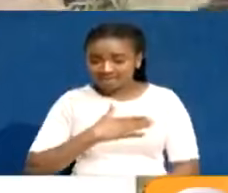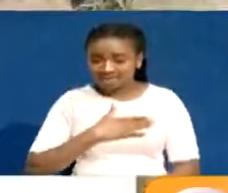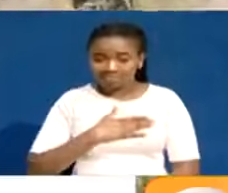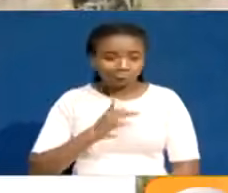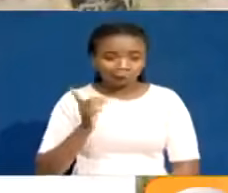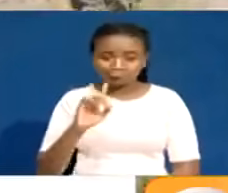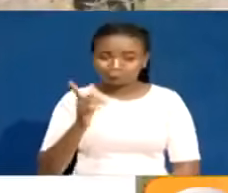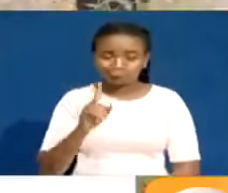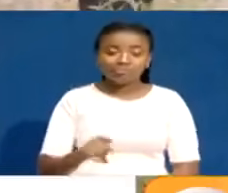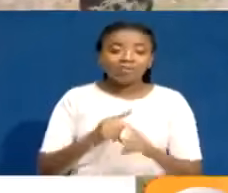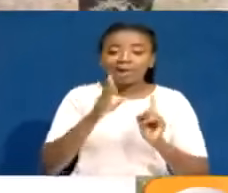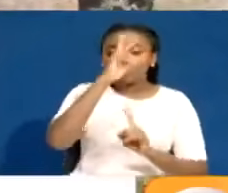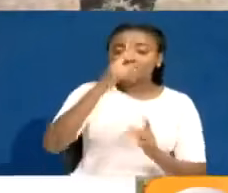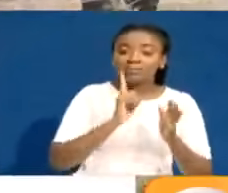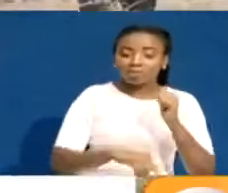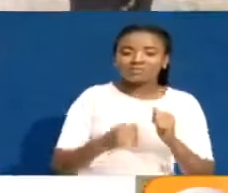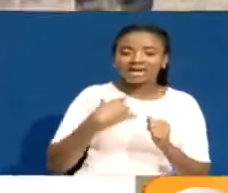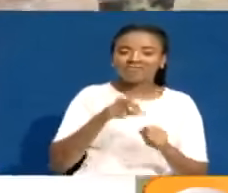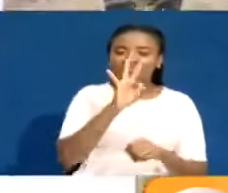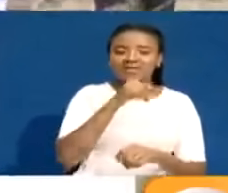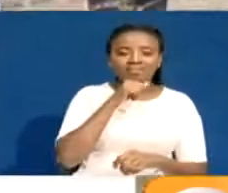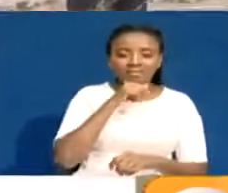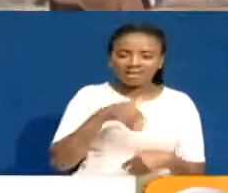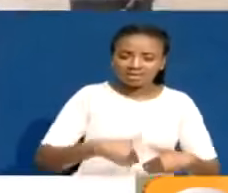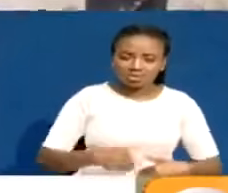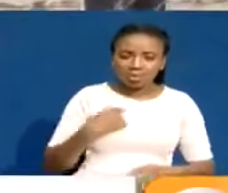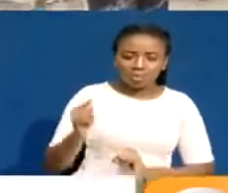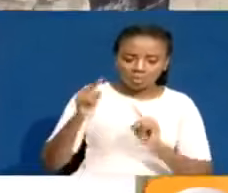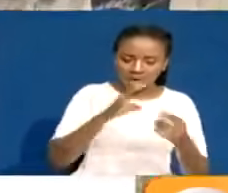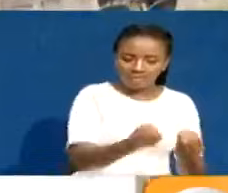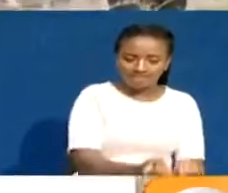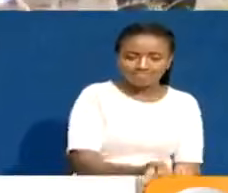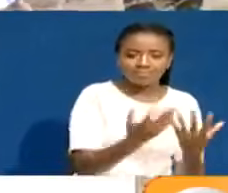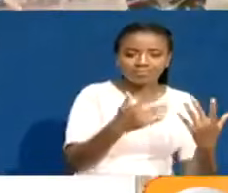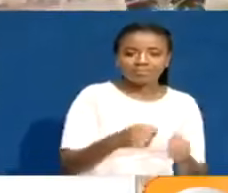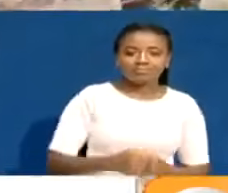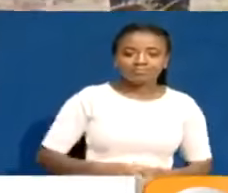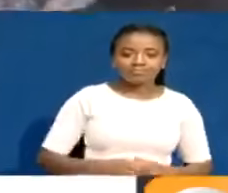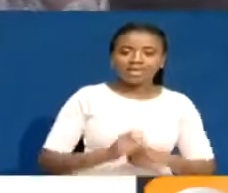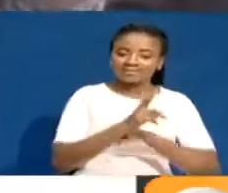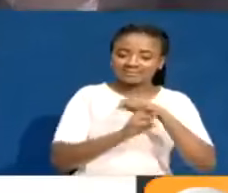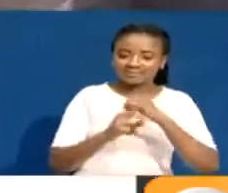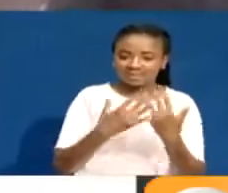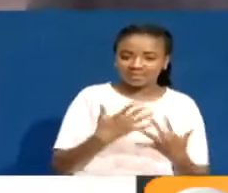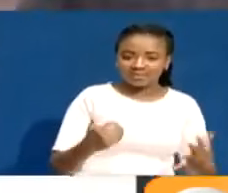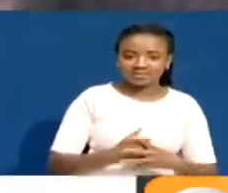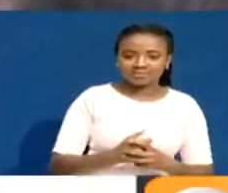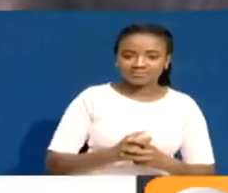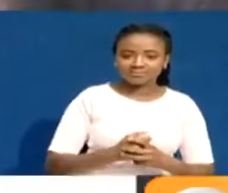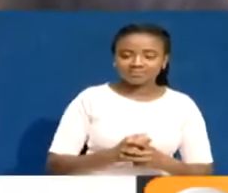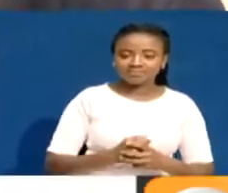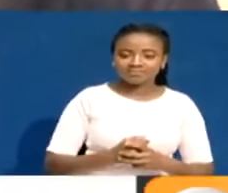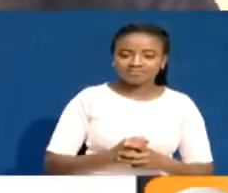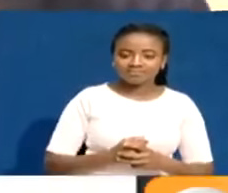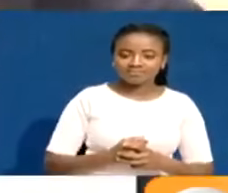the police, the attack was carried out by three armed men who accosted the site workers and robbed them. Kijana alikuwa nyuma